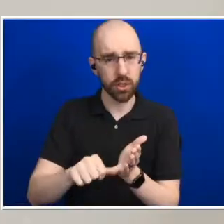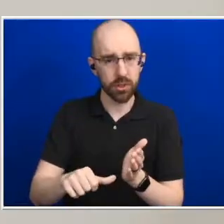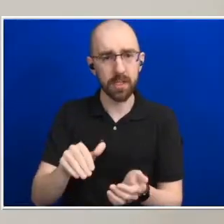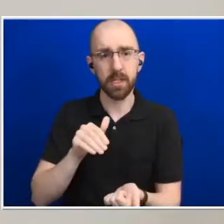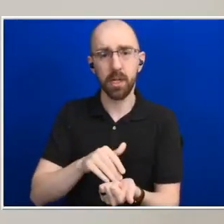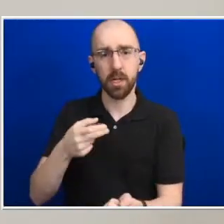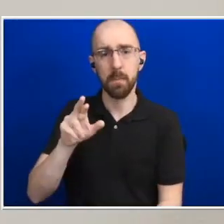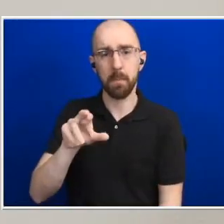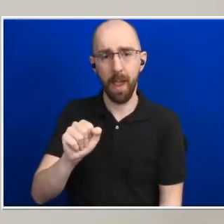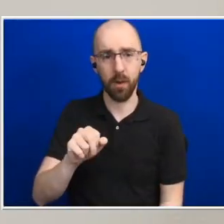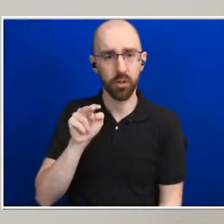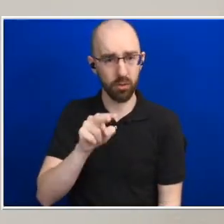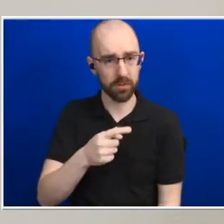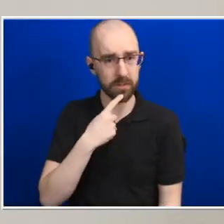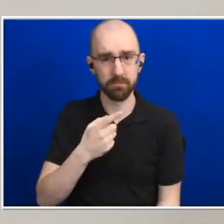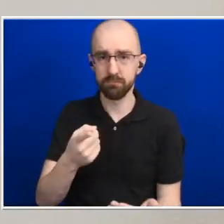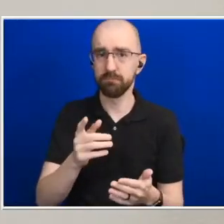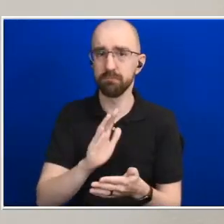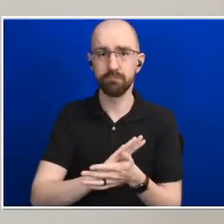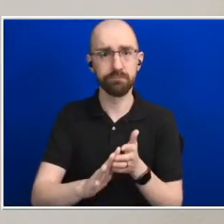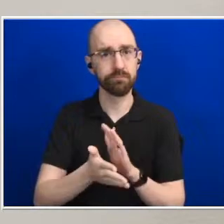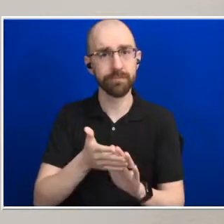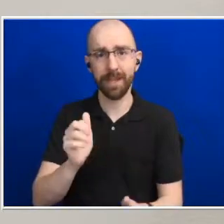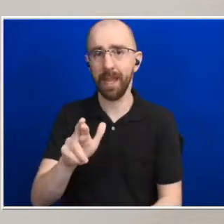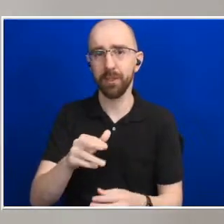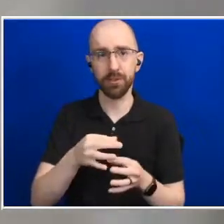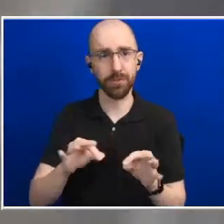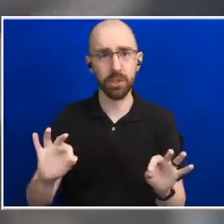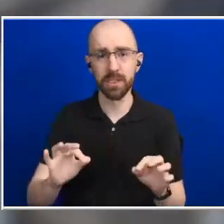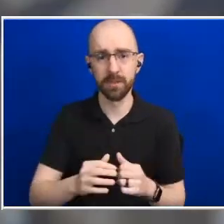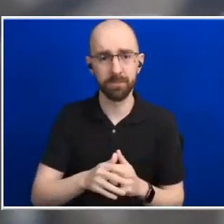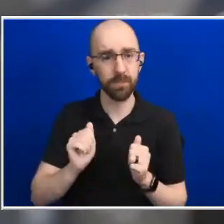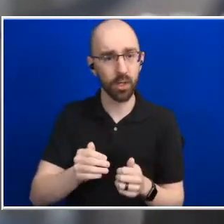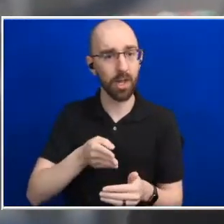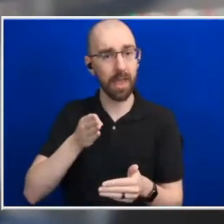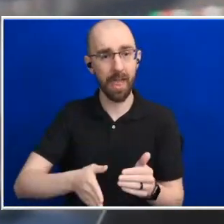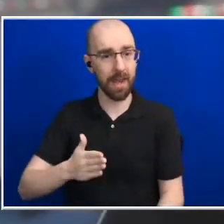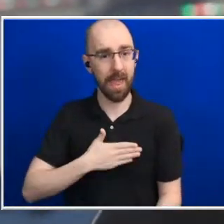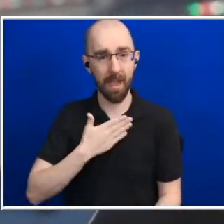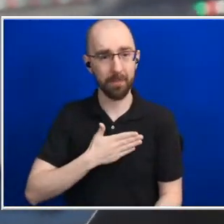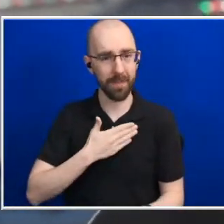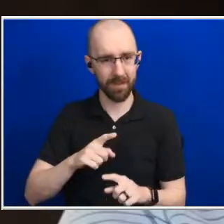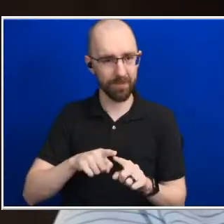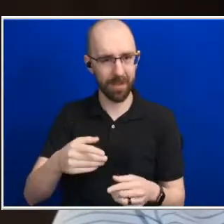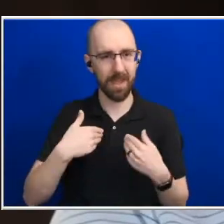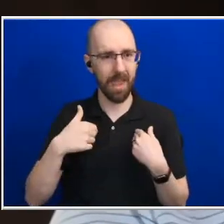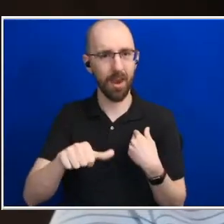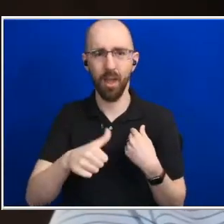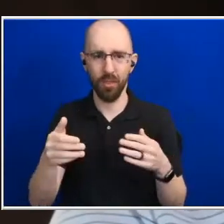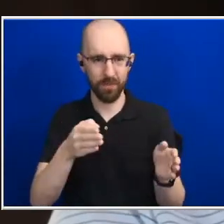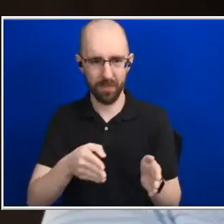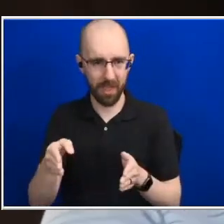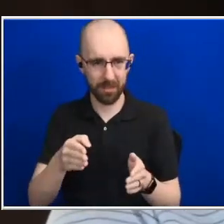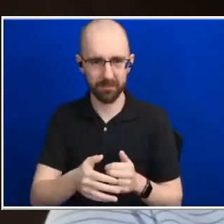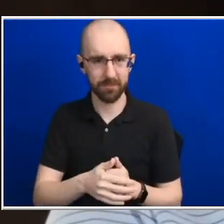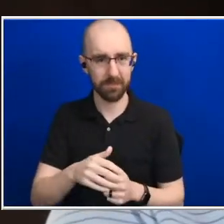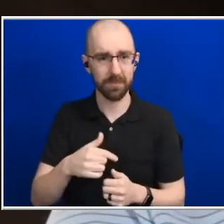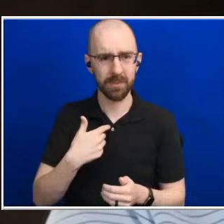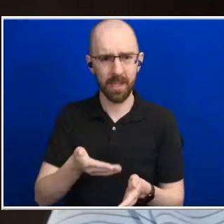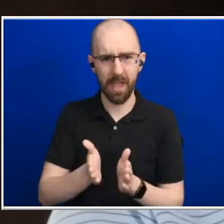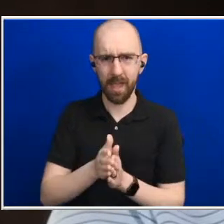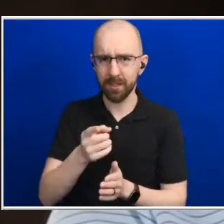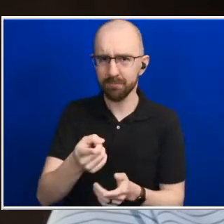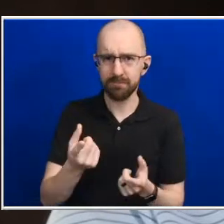you're cancer-free. Hayden's story could have ended happily there, but Hayden had other plans. Asked Hayden, he was like, what are you gonna do now with your